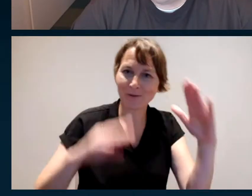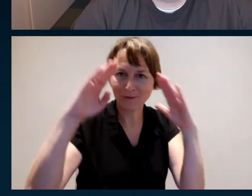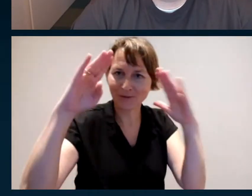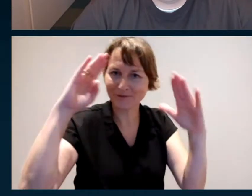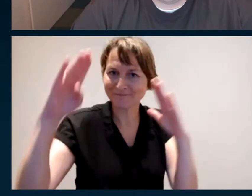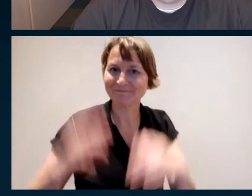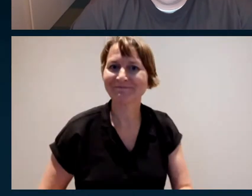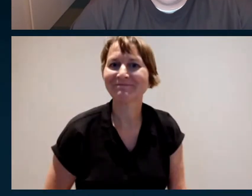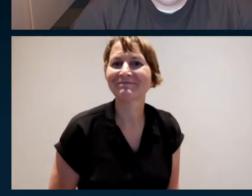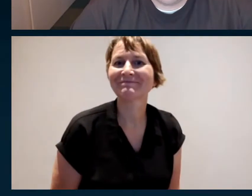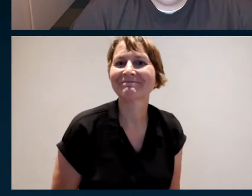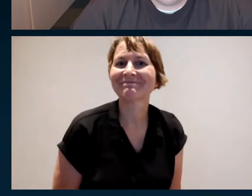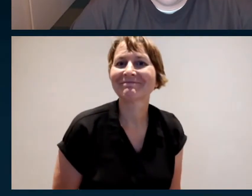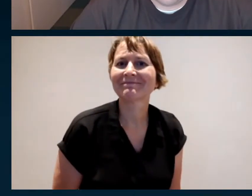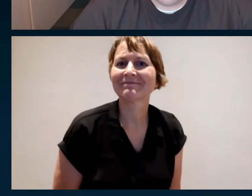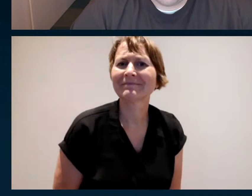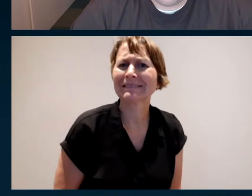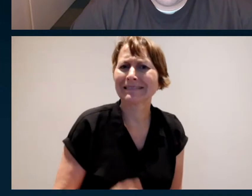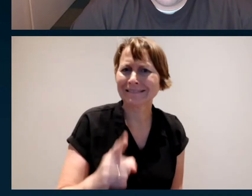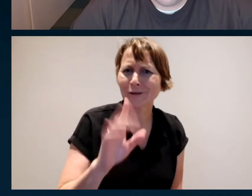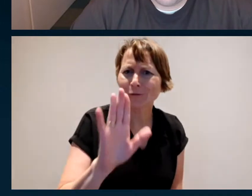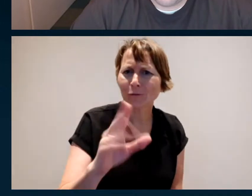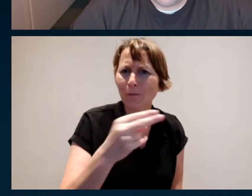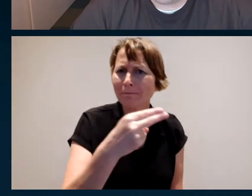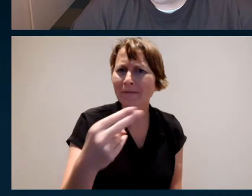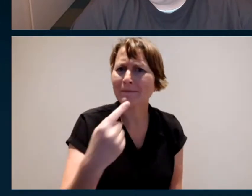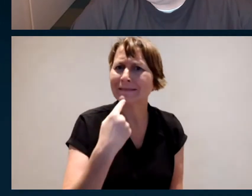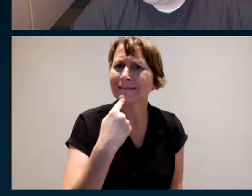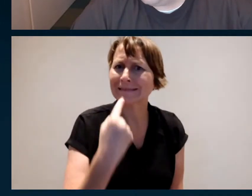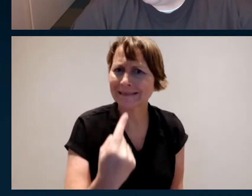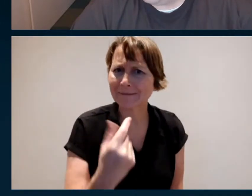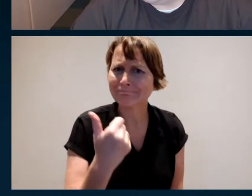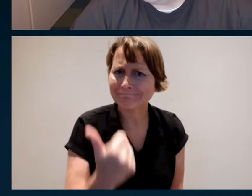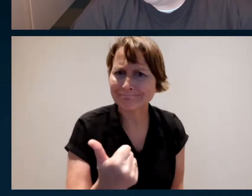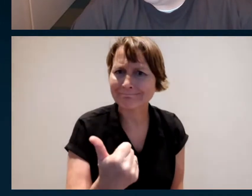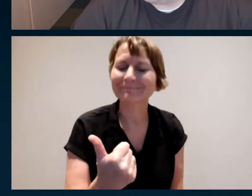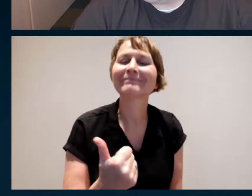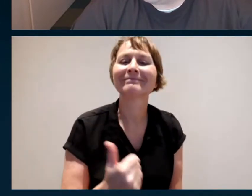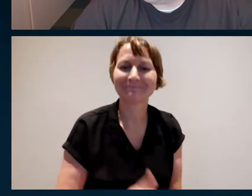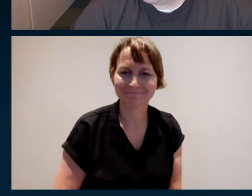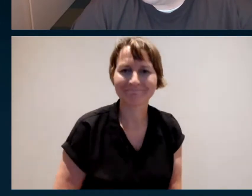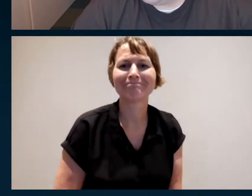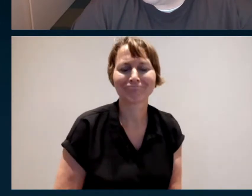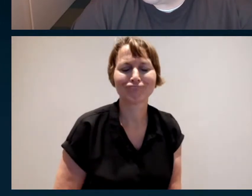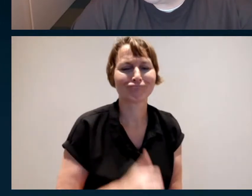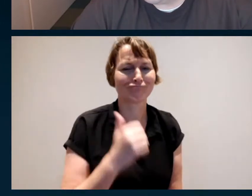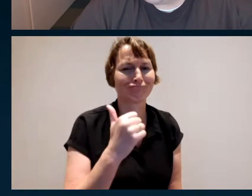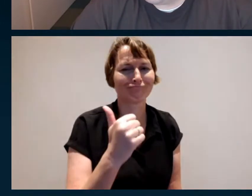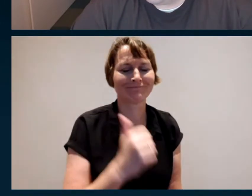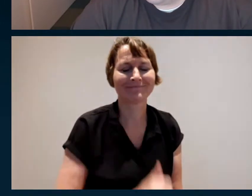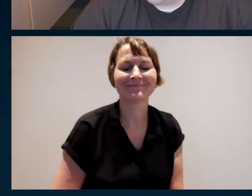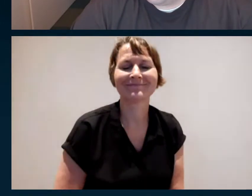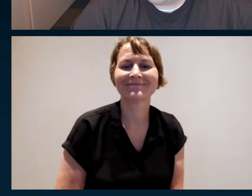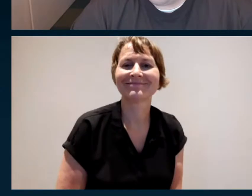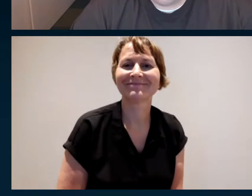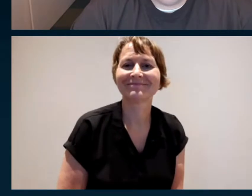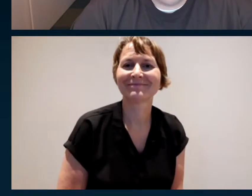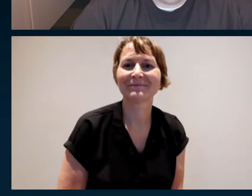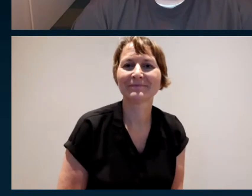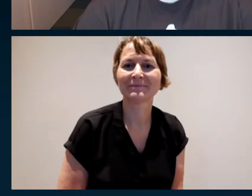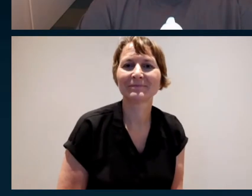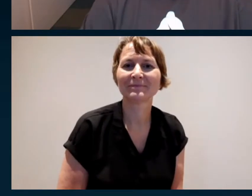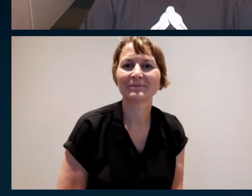we pronouncing your name correctly? That's always the... Kaushik. Yes. Kaushik. Okay. Kaushik. Thank you so much. Kaushik. When I